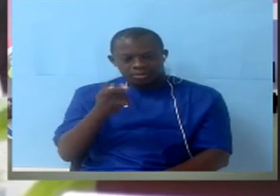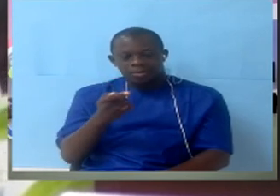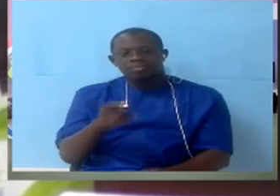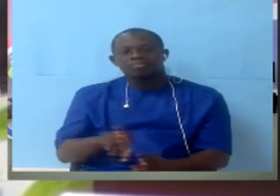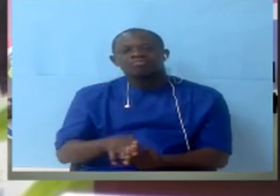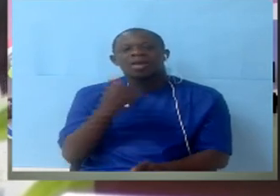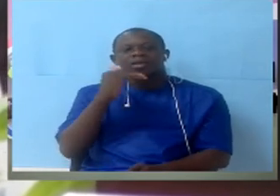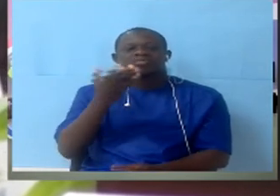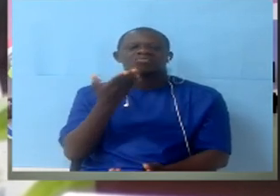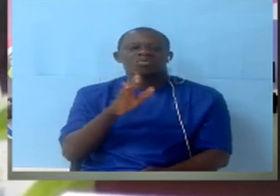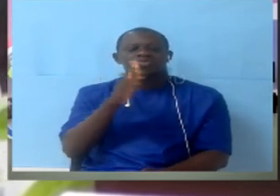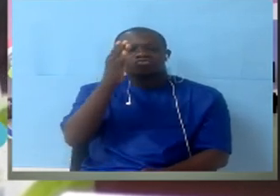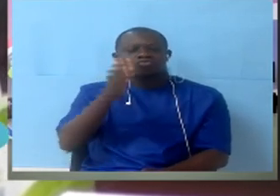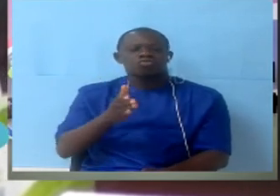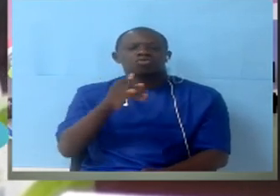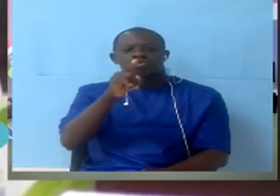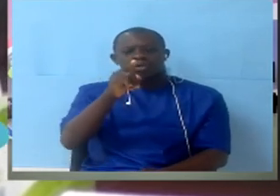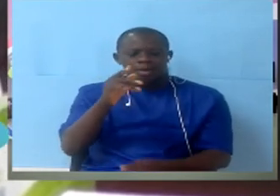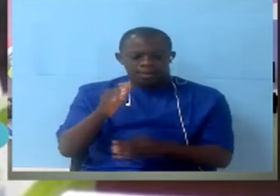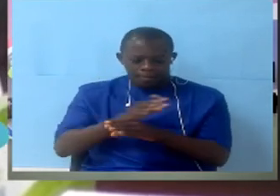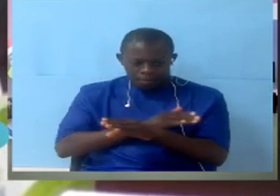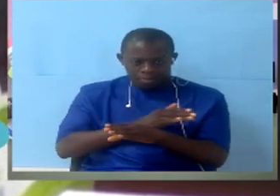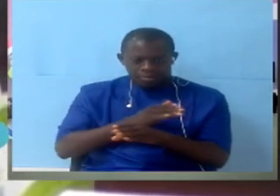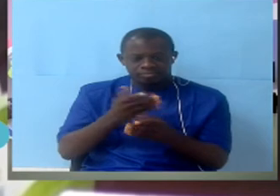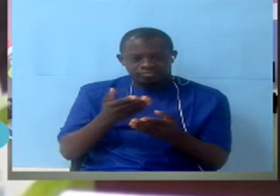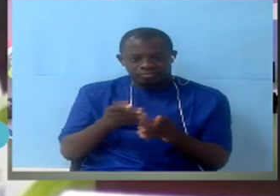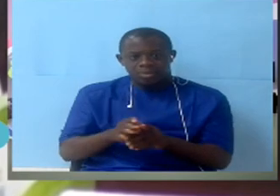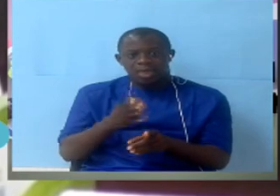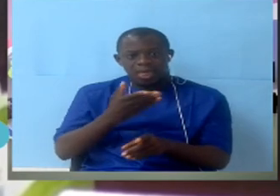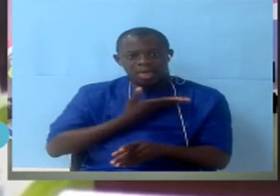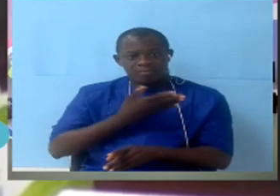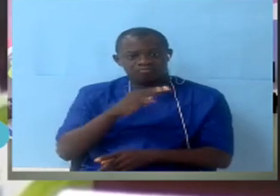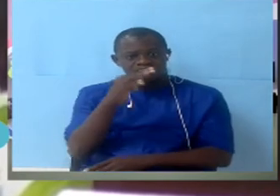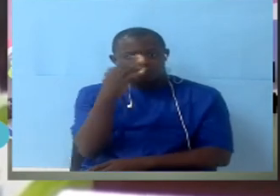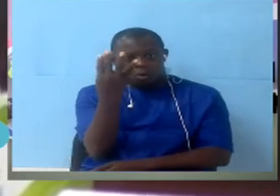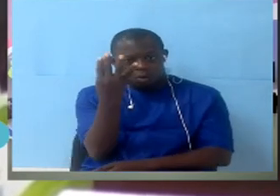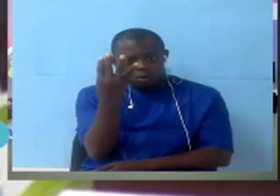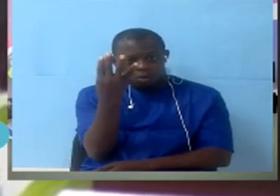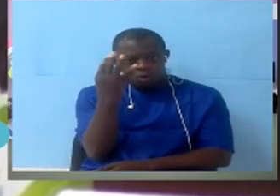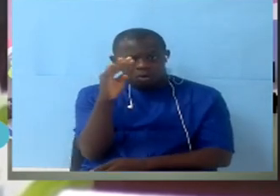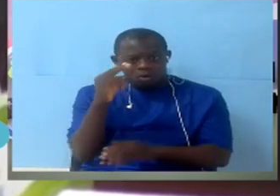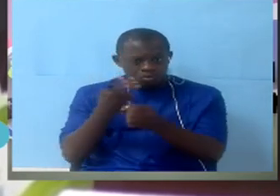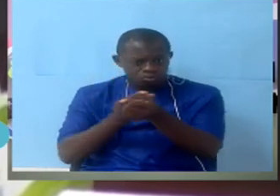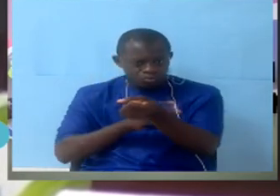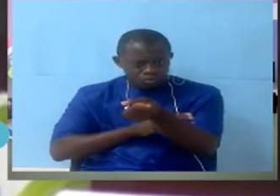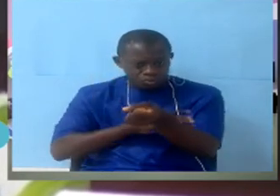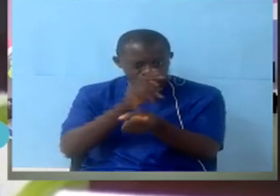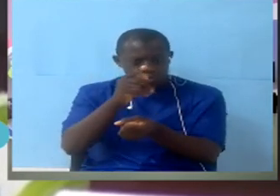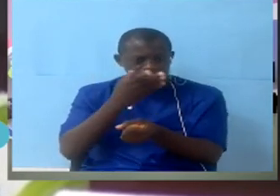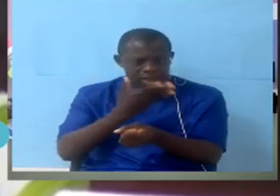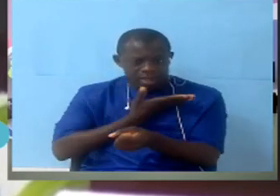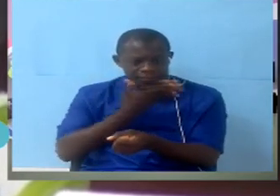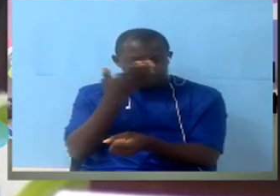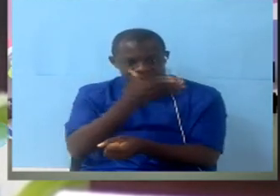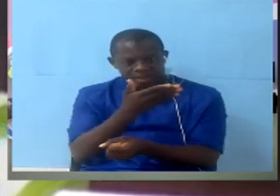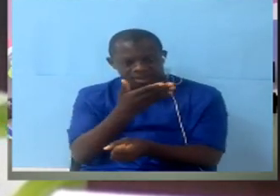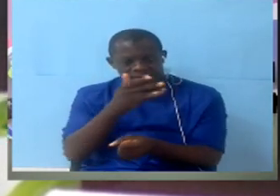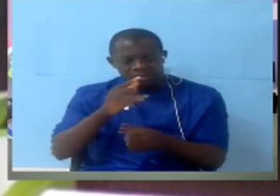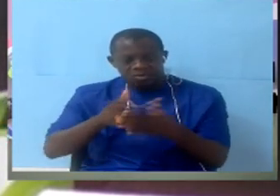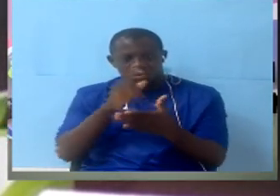Is it true that you were in possession of the four sheep? Four. Ni muto ni aldiko ni saji na nol men